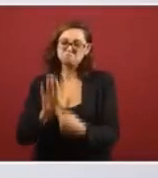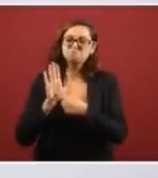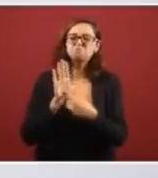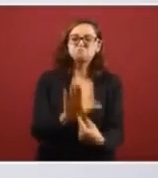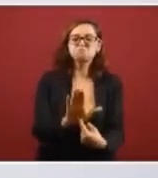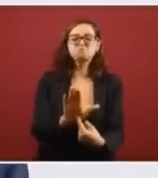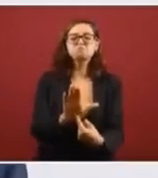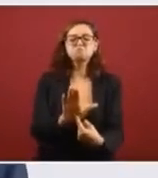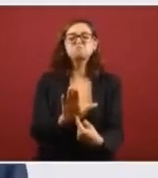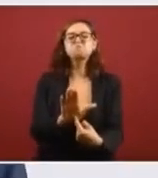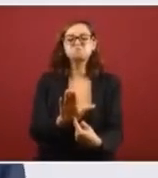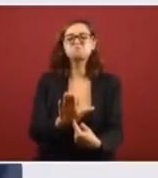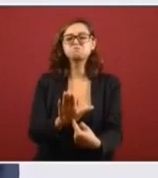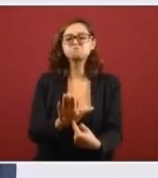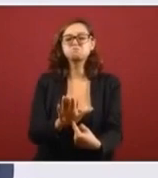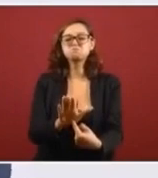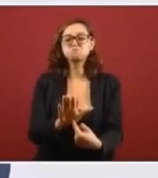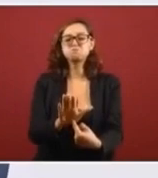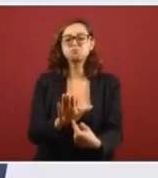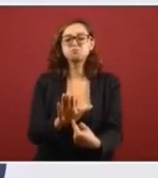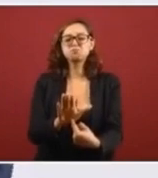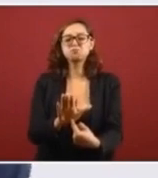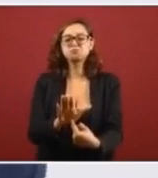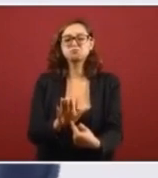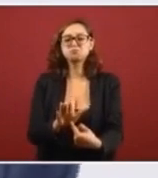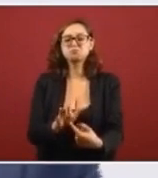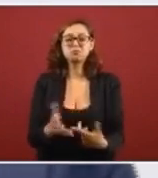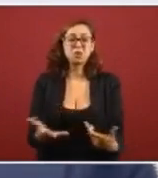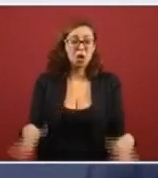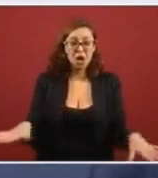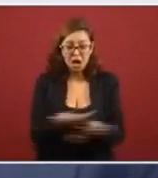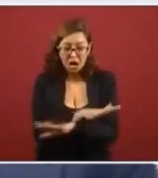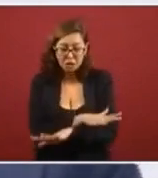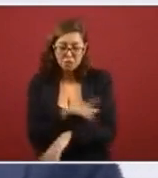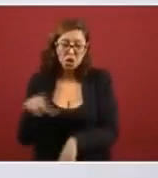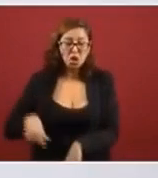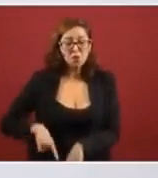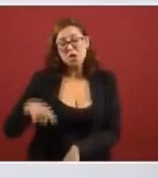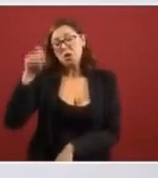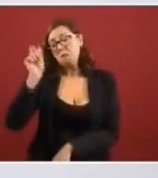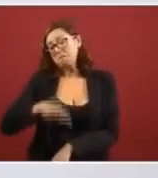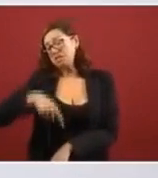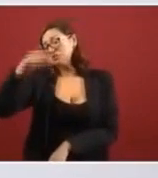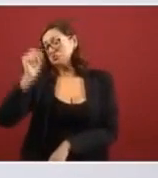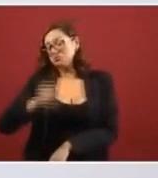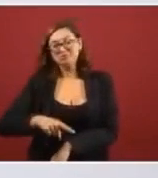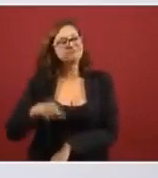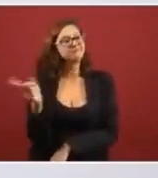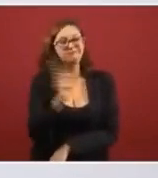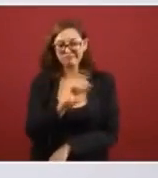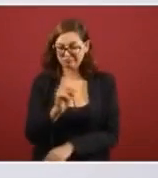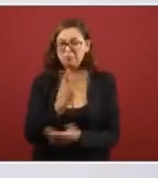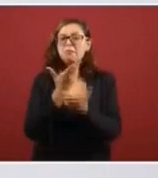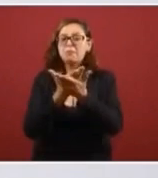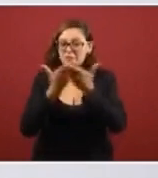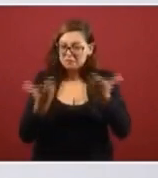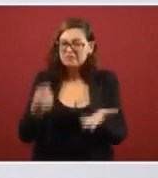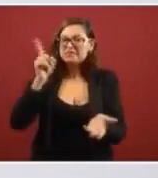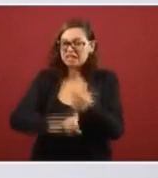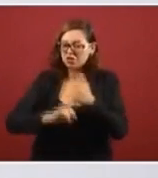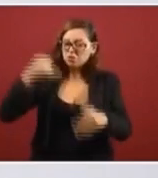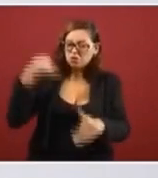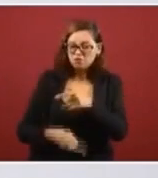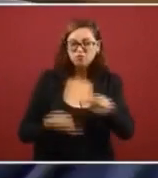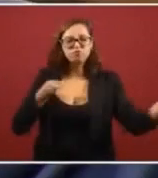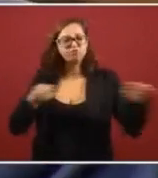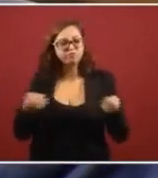that we are not living in a simple change of government let it change a bridge of